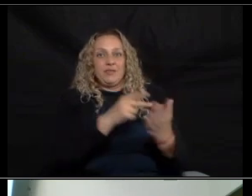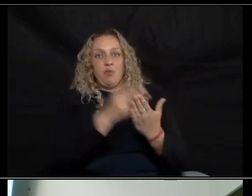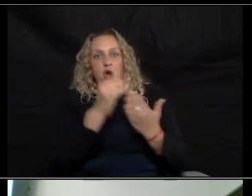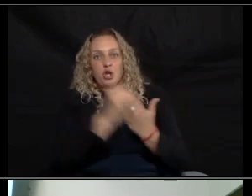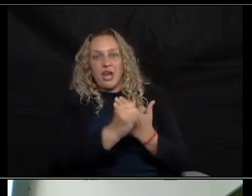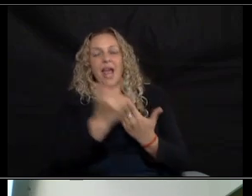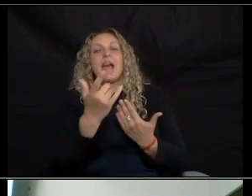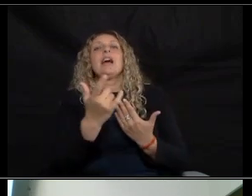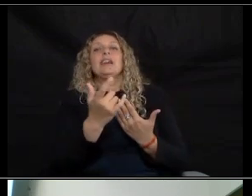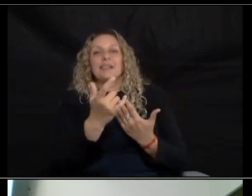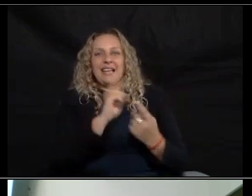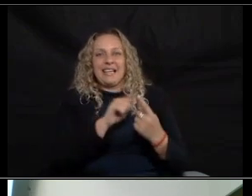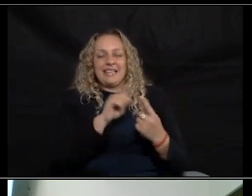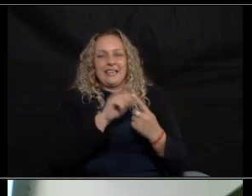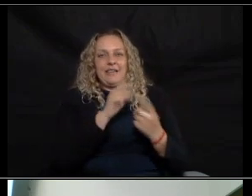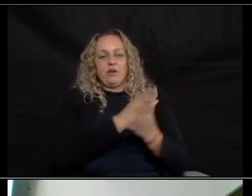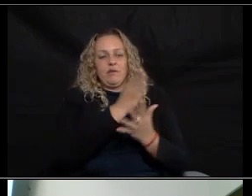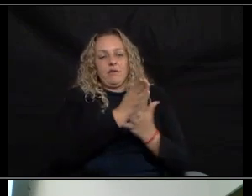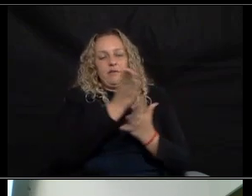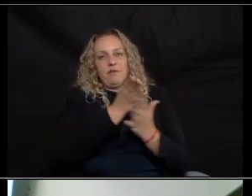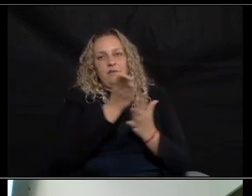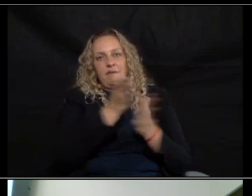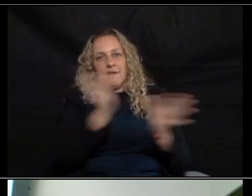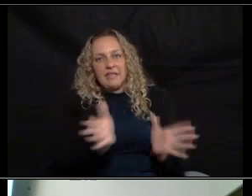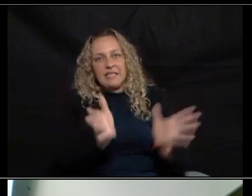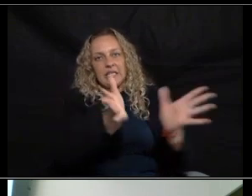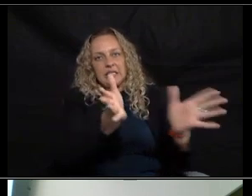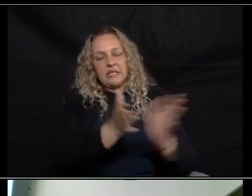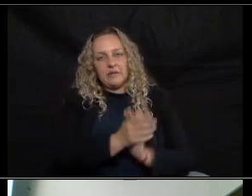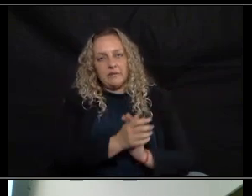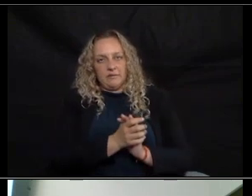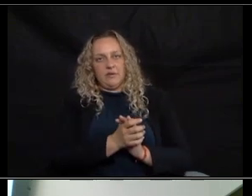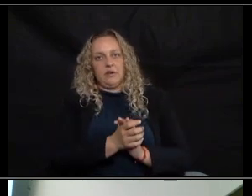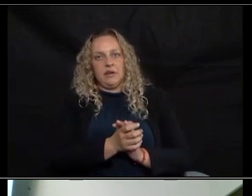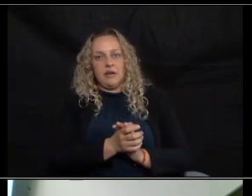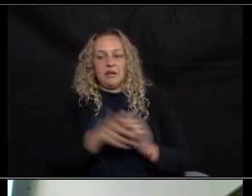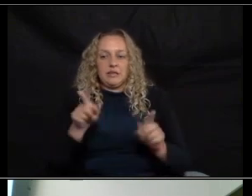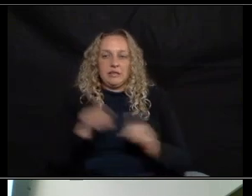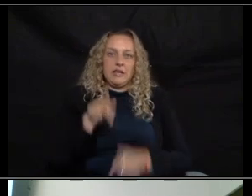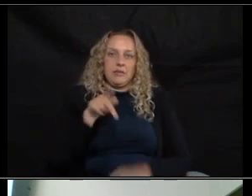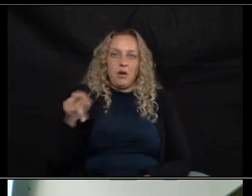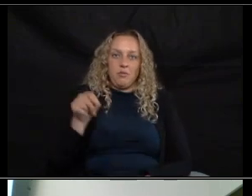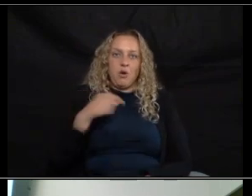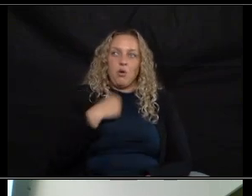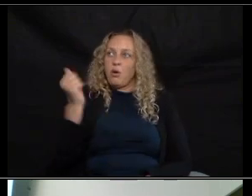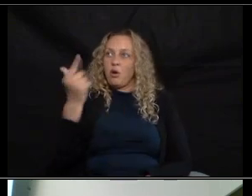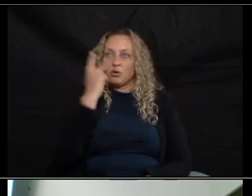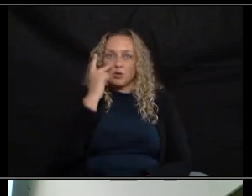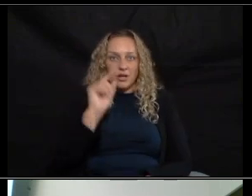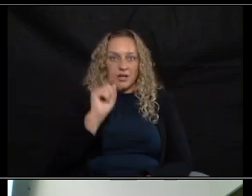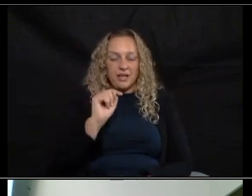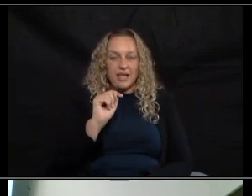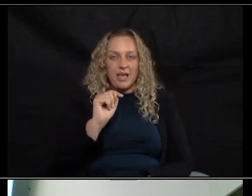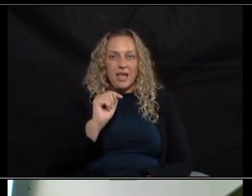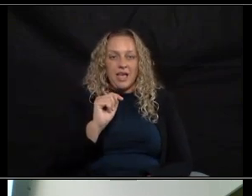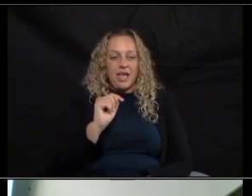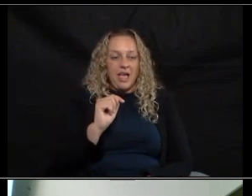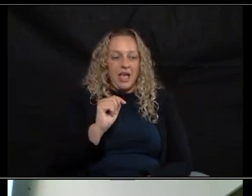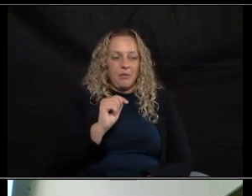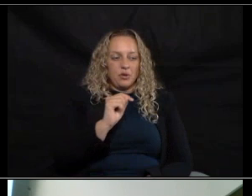in forms, in different forms of incentive, and we had that same PowerPoint. We all saw it, and between the three